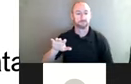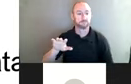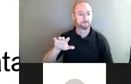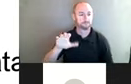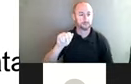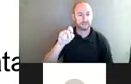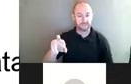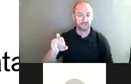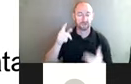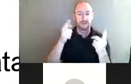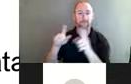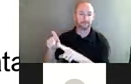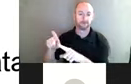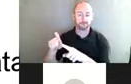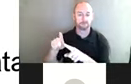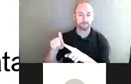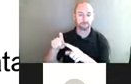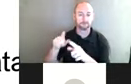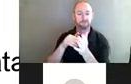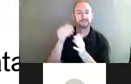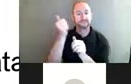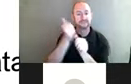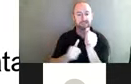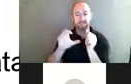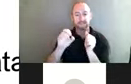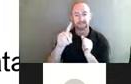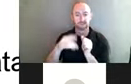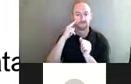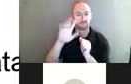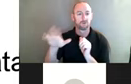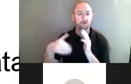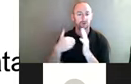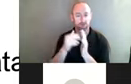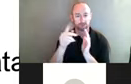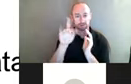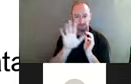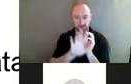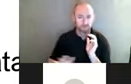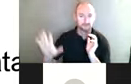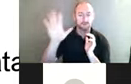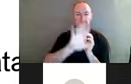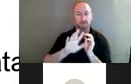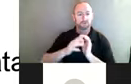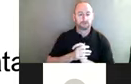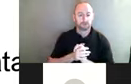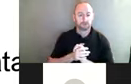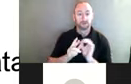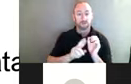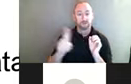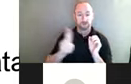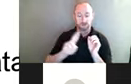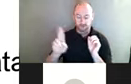incidence rate broken down by county for all of Kentucky. On the right,